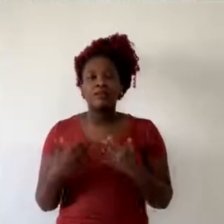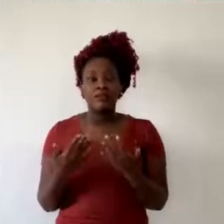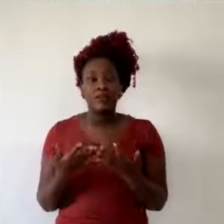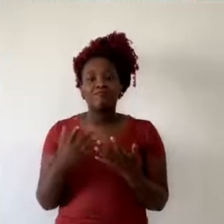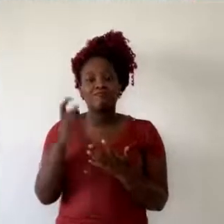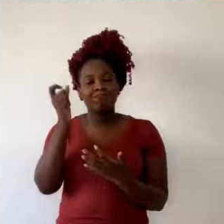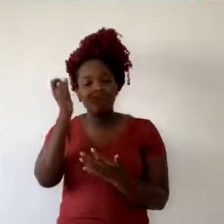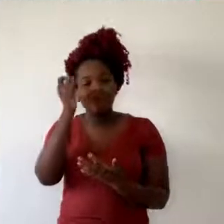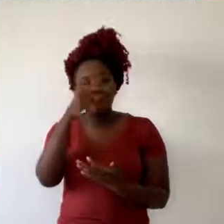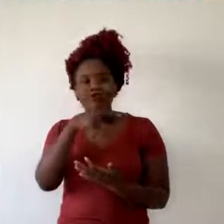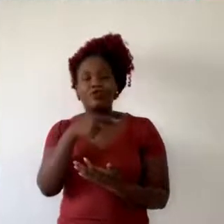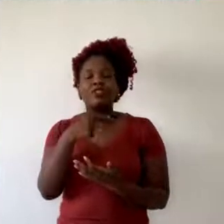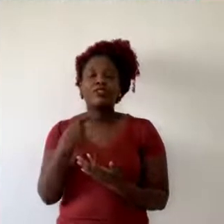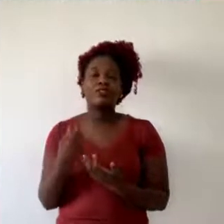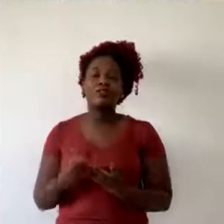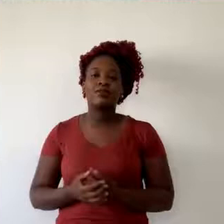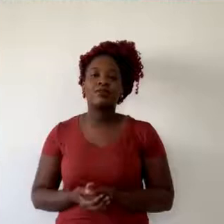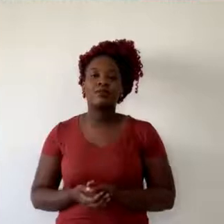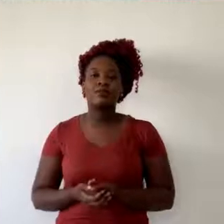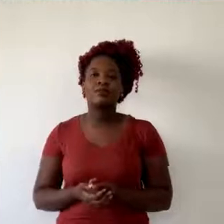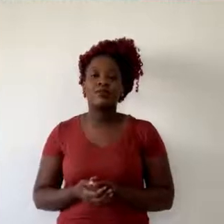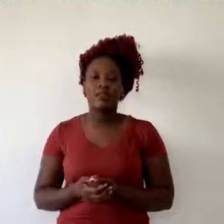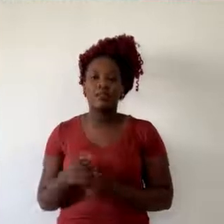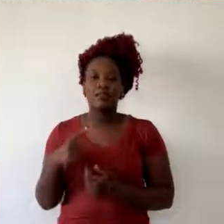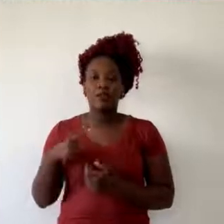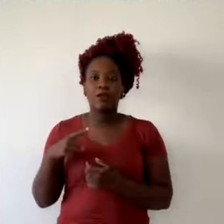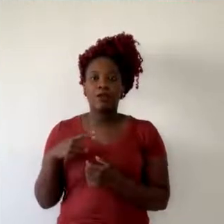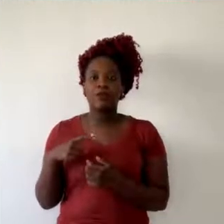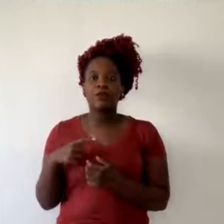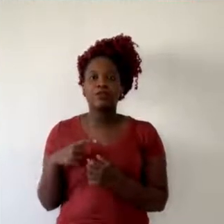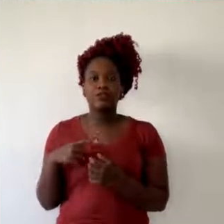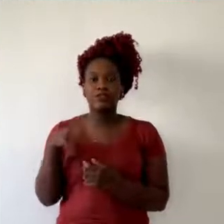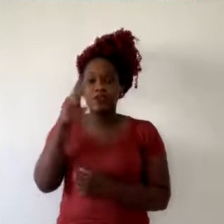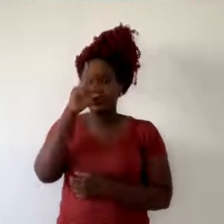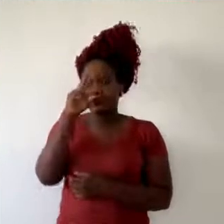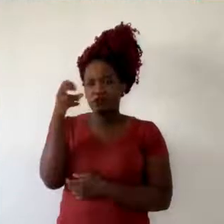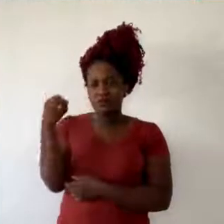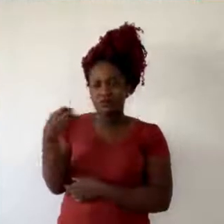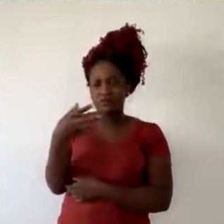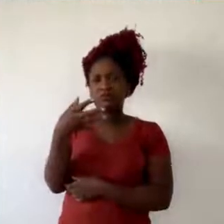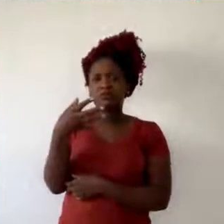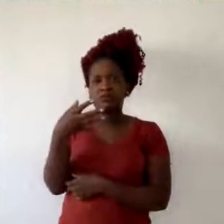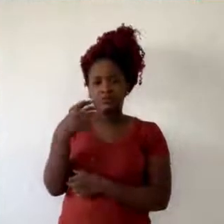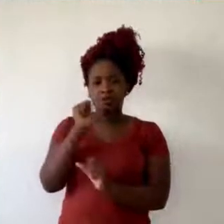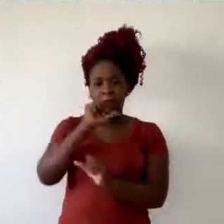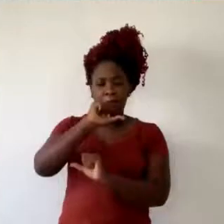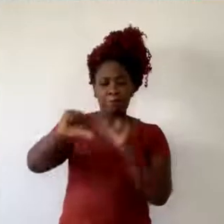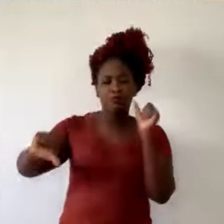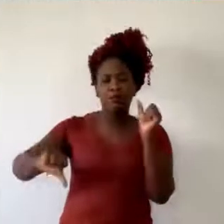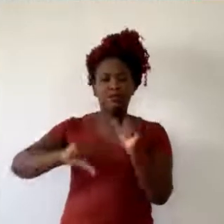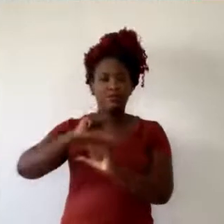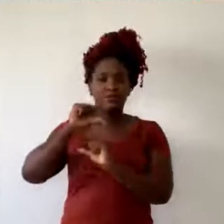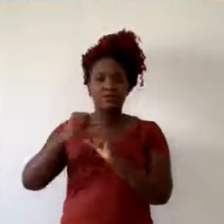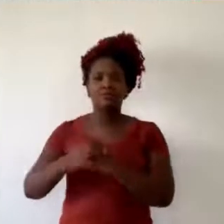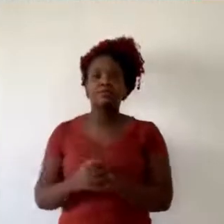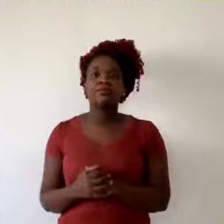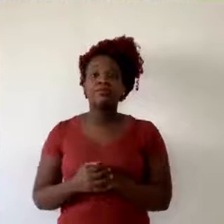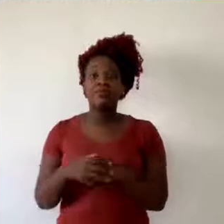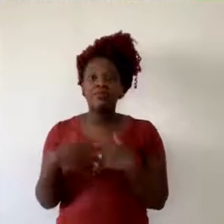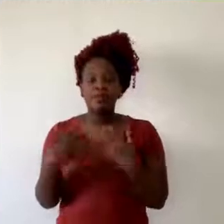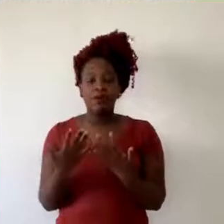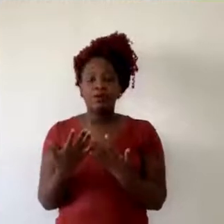And it's very hard to create a new narrative in this space. And the narrative